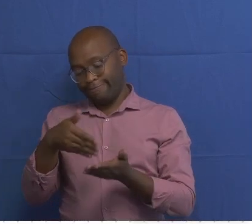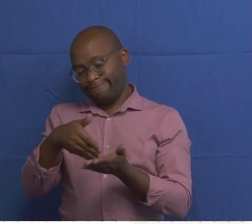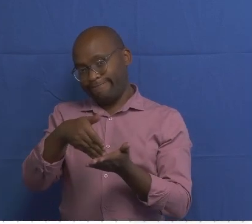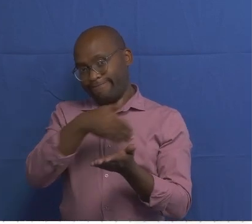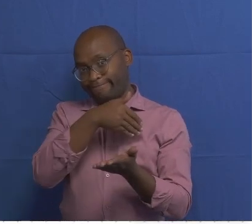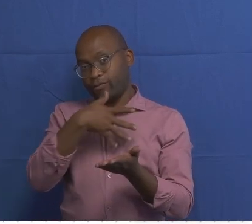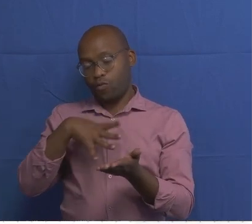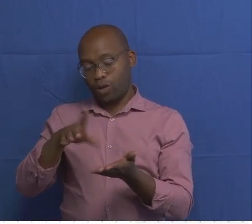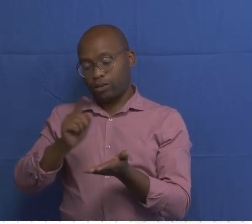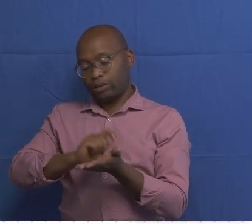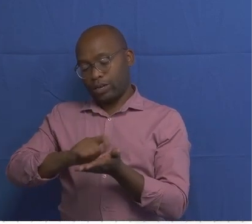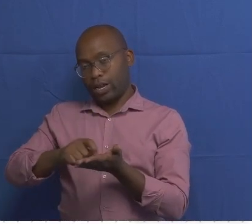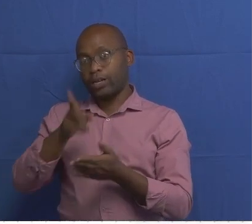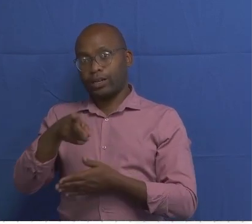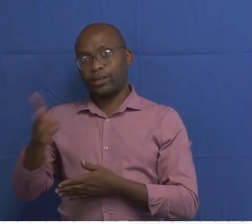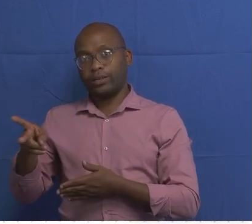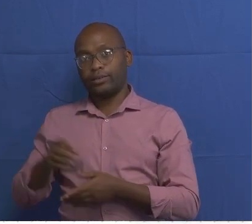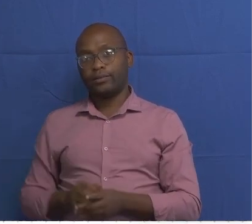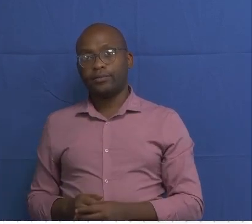answer.